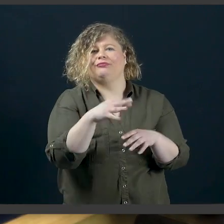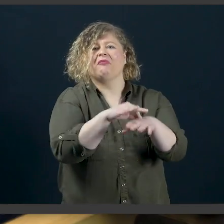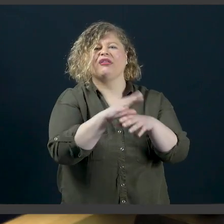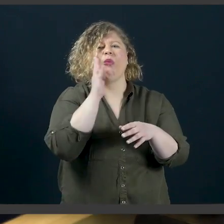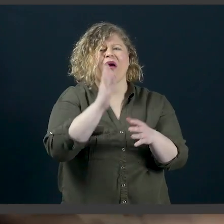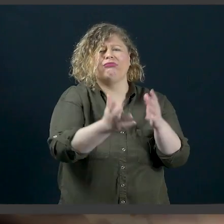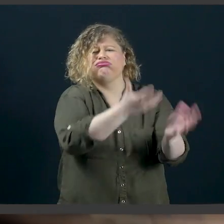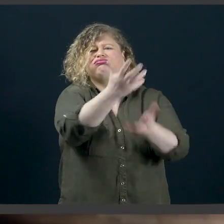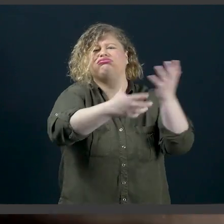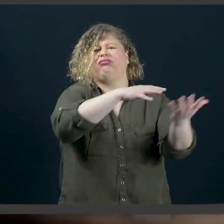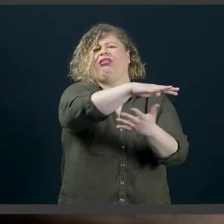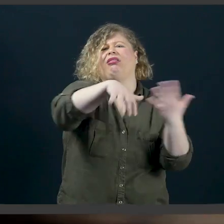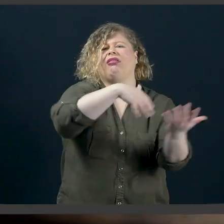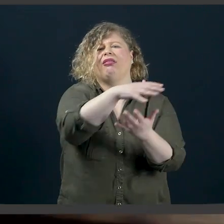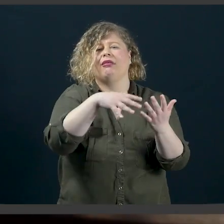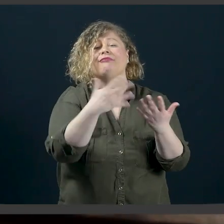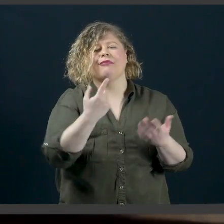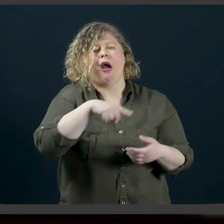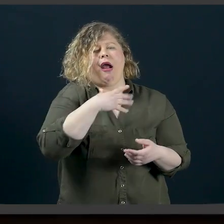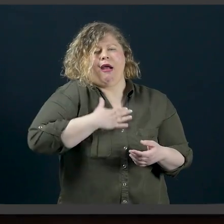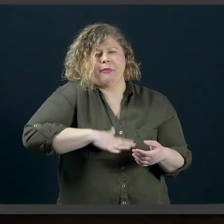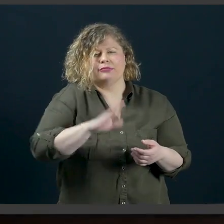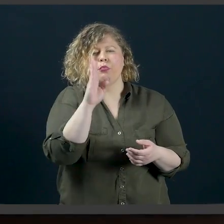boil instead of browning nicely.